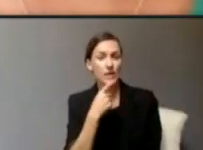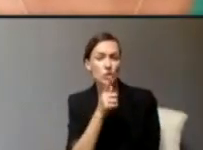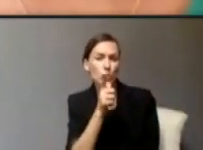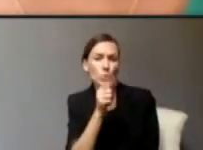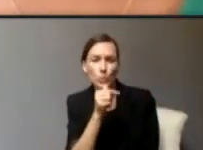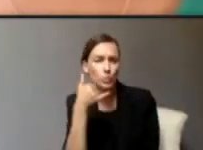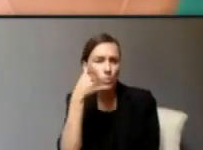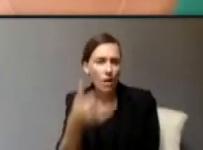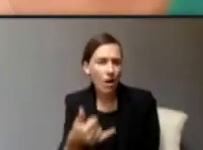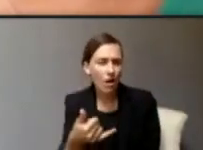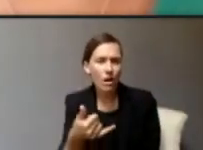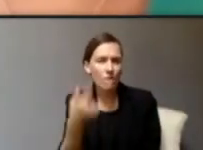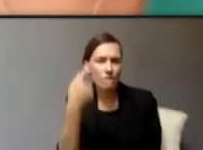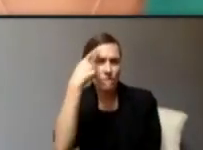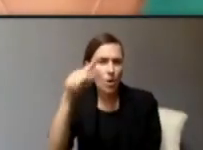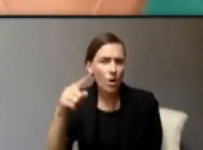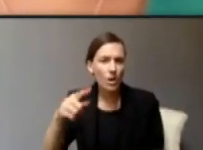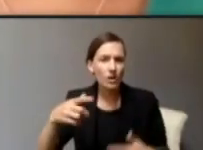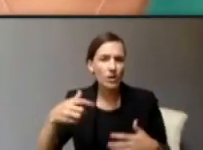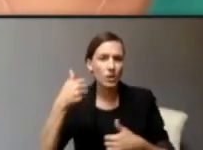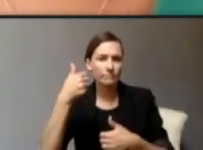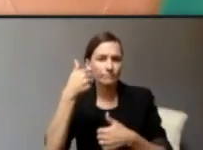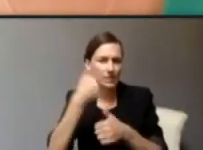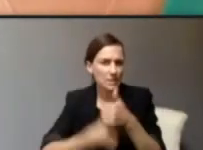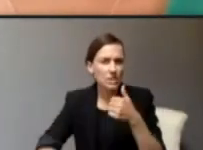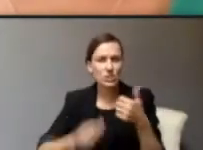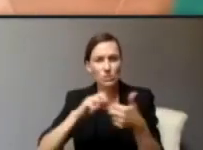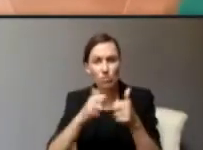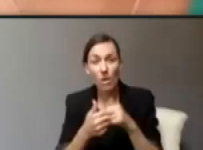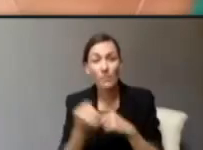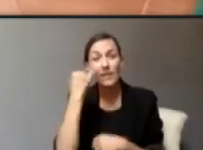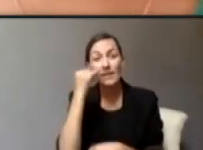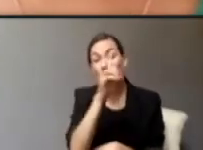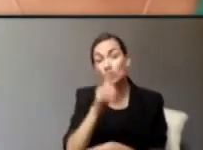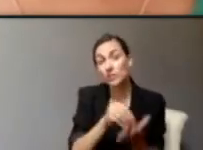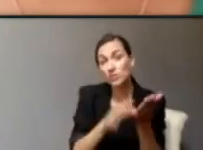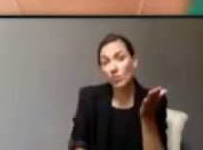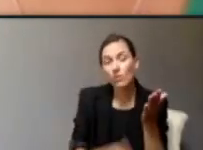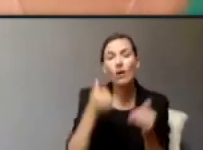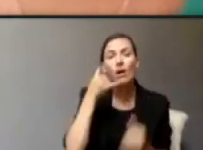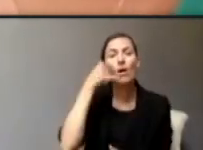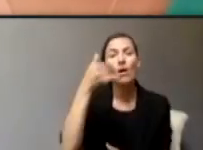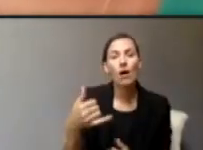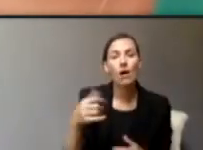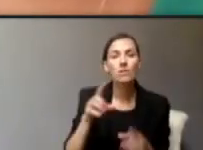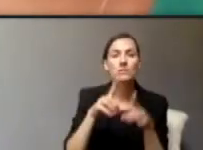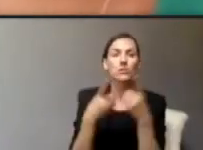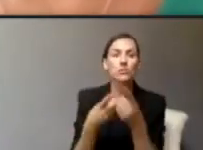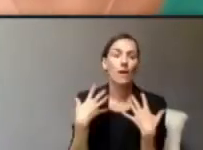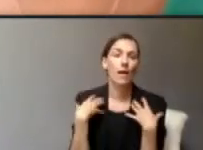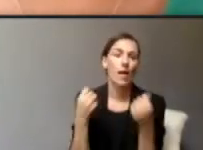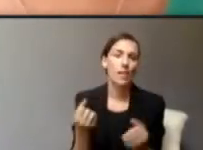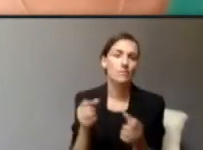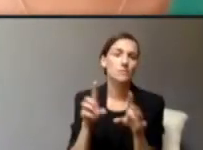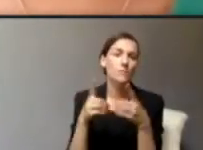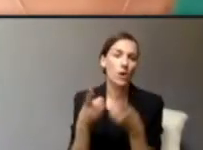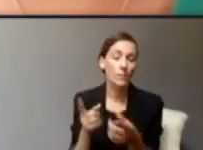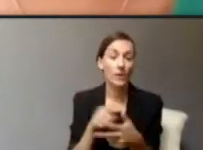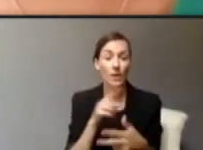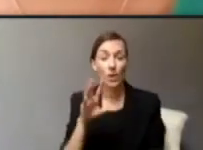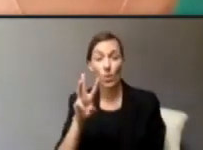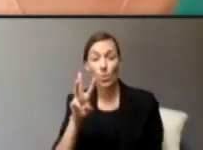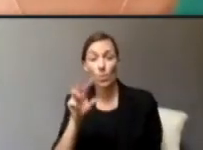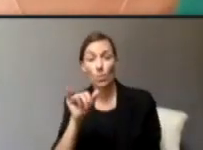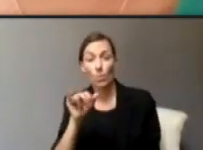if you are a Detroit student, you're going to call the Detroit Health Department. If you're in Wayne County, you will